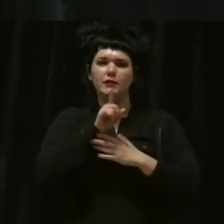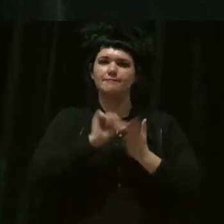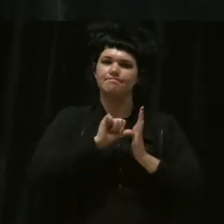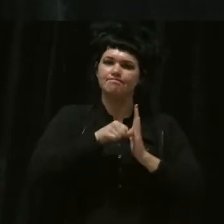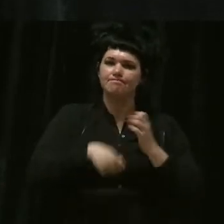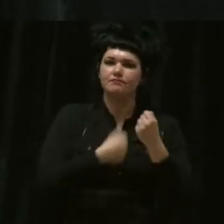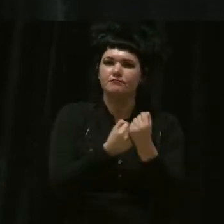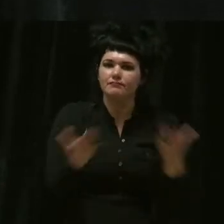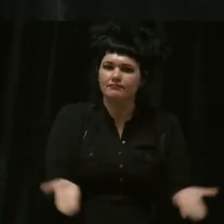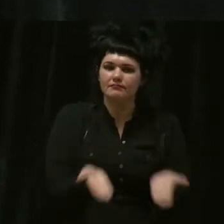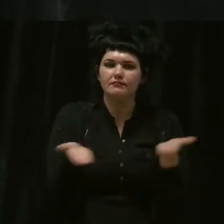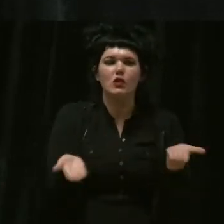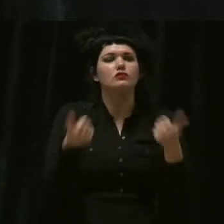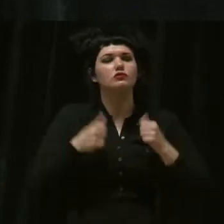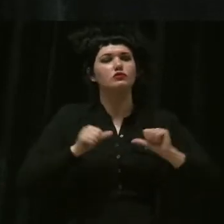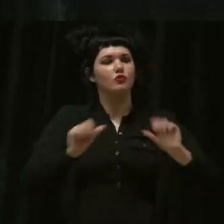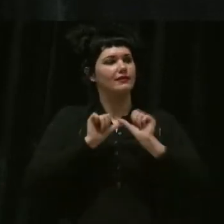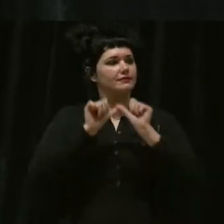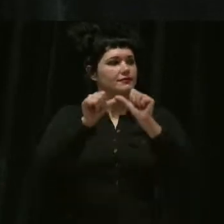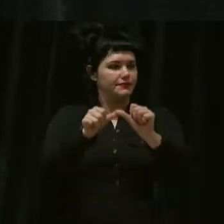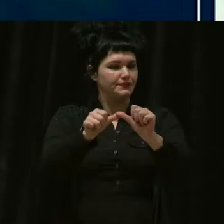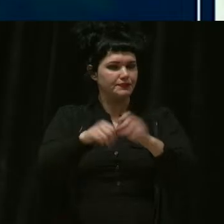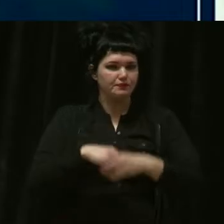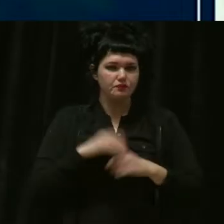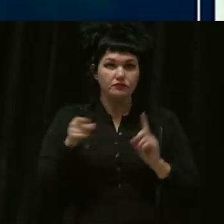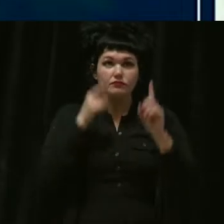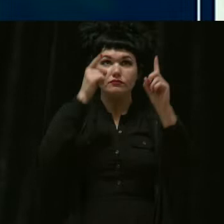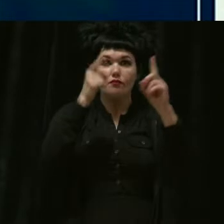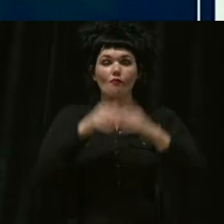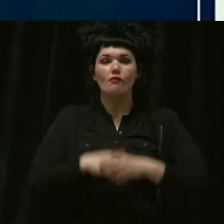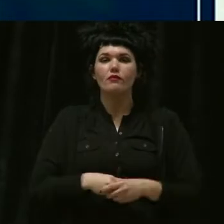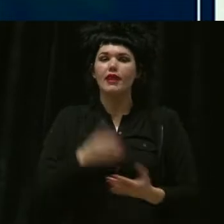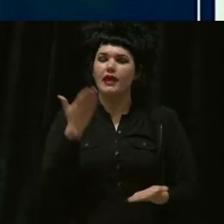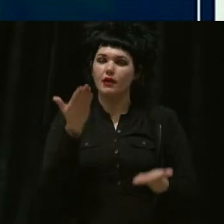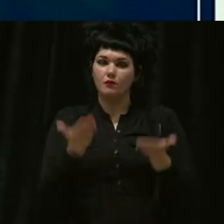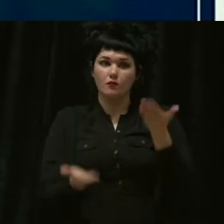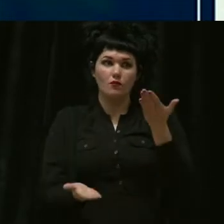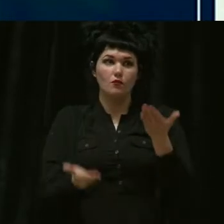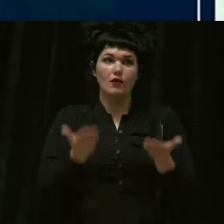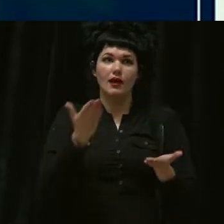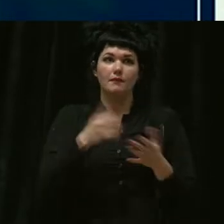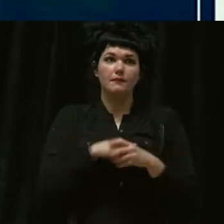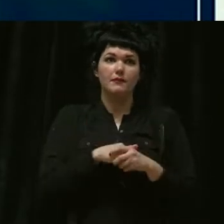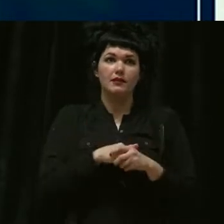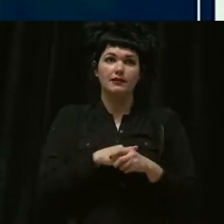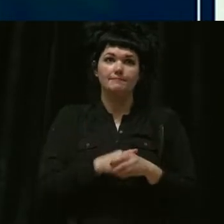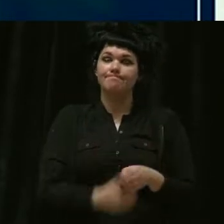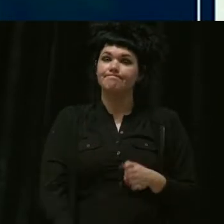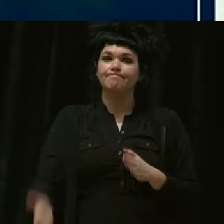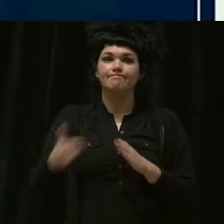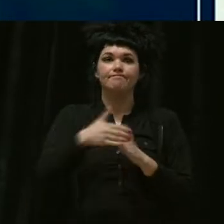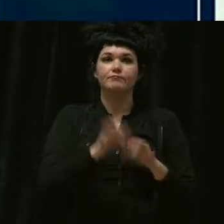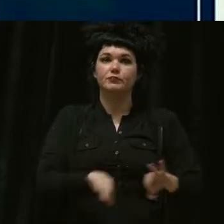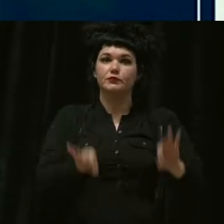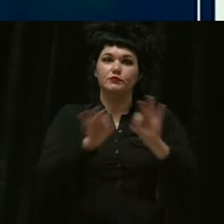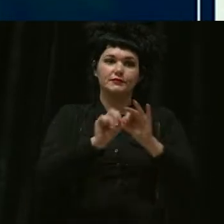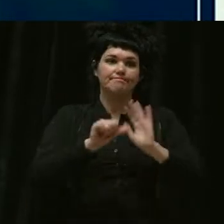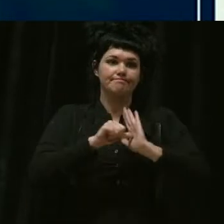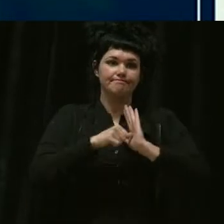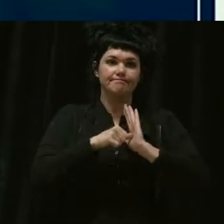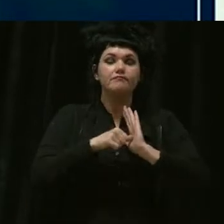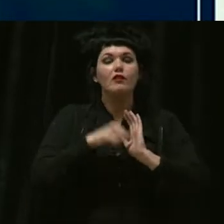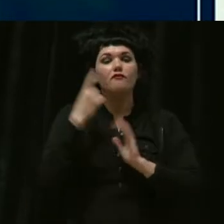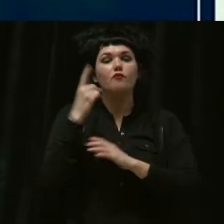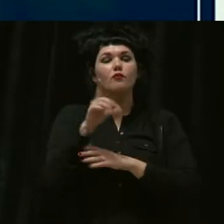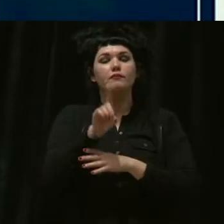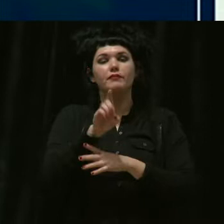to sustain what we're attempting to do. And probably no more important set of reinforcers are DEI